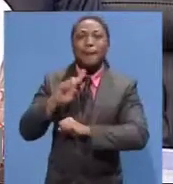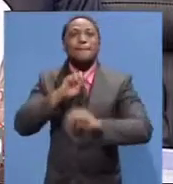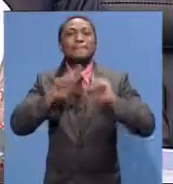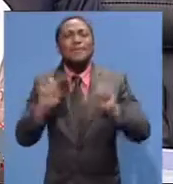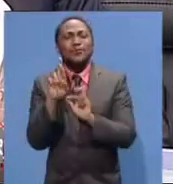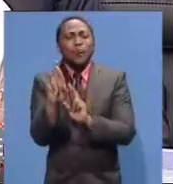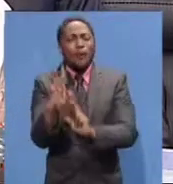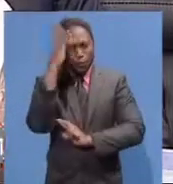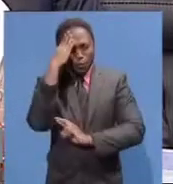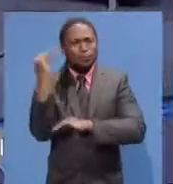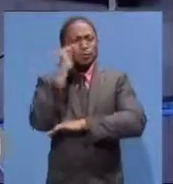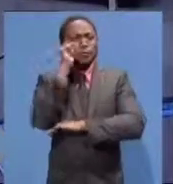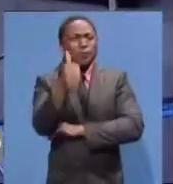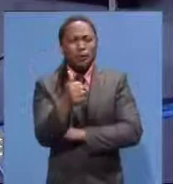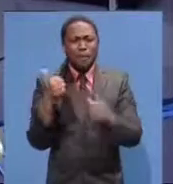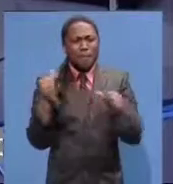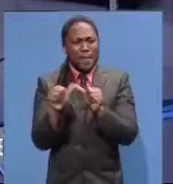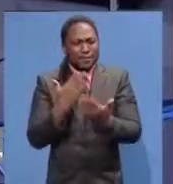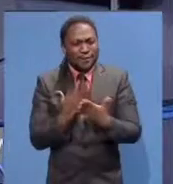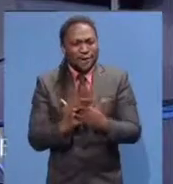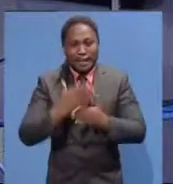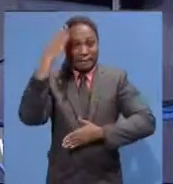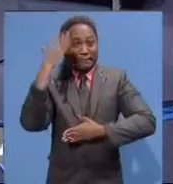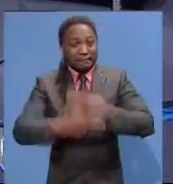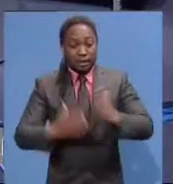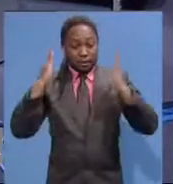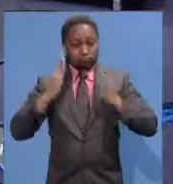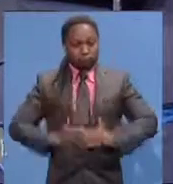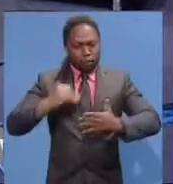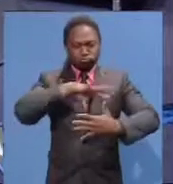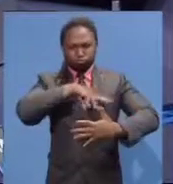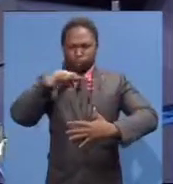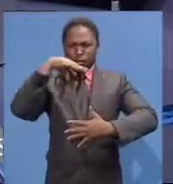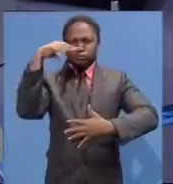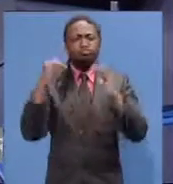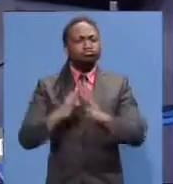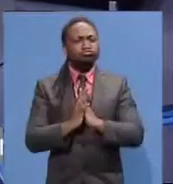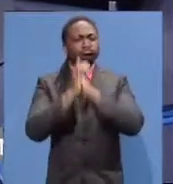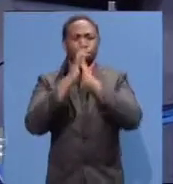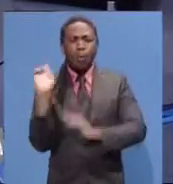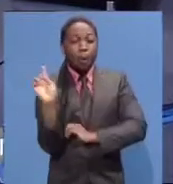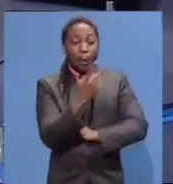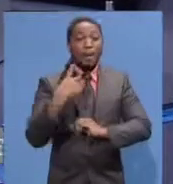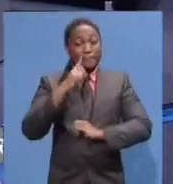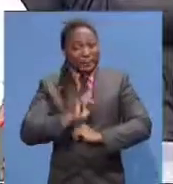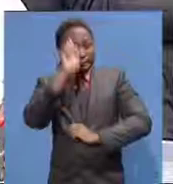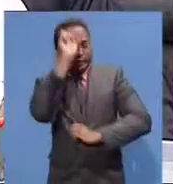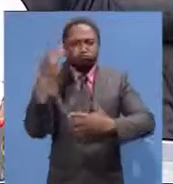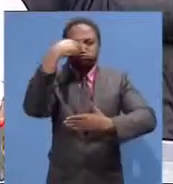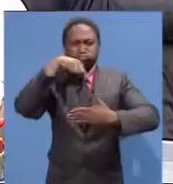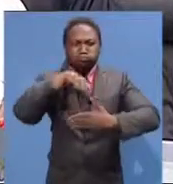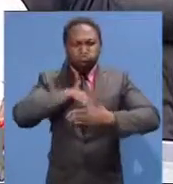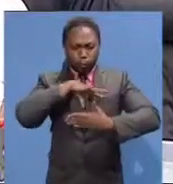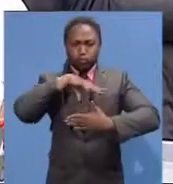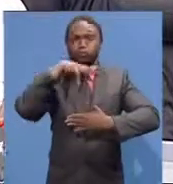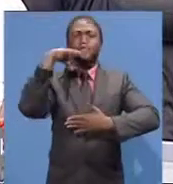brighter tomorrow. At the end of the day, the humanity of our spirit, the Ubuntu in each of us, the Mandela that resonates at the core of our